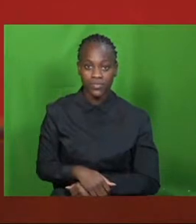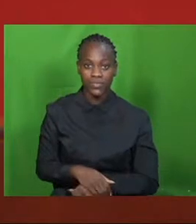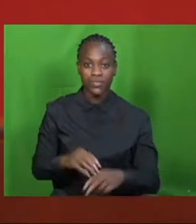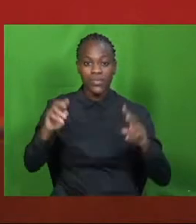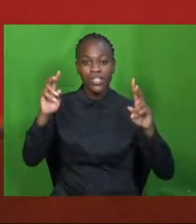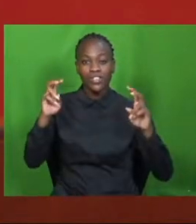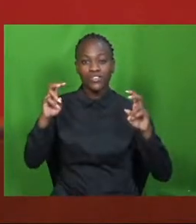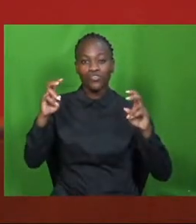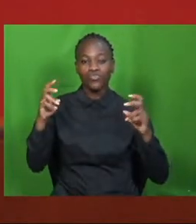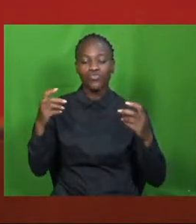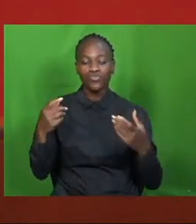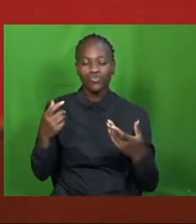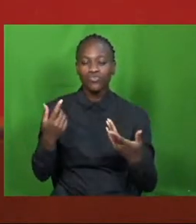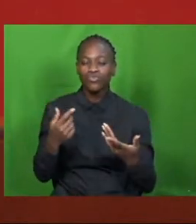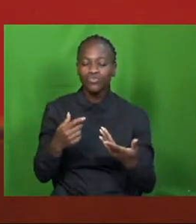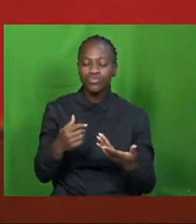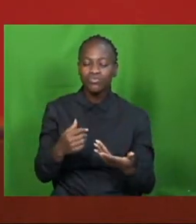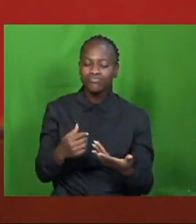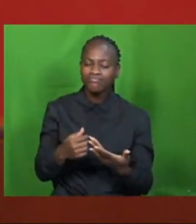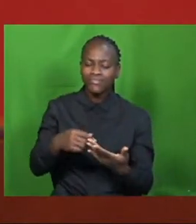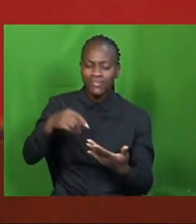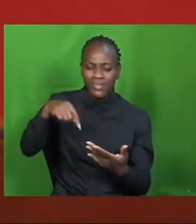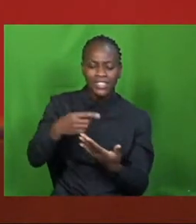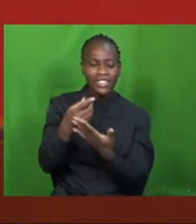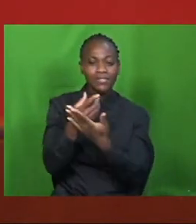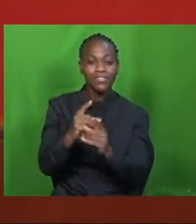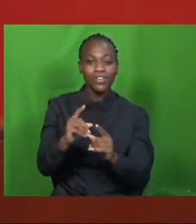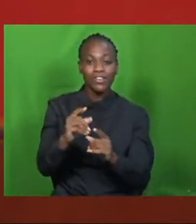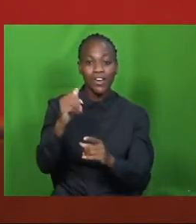We are not working alone.